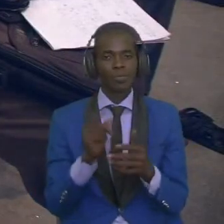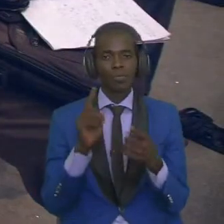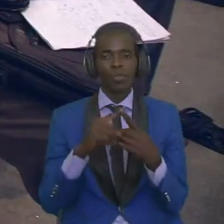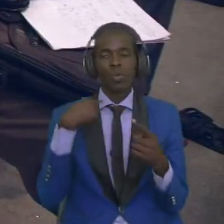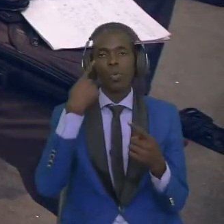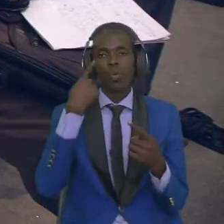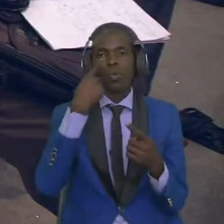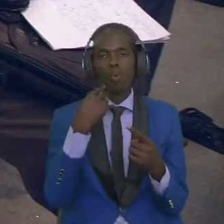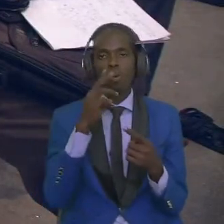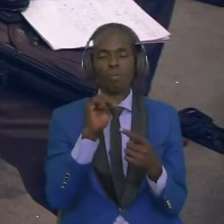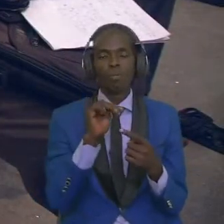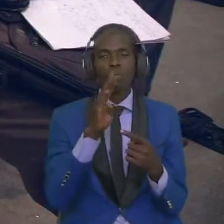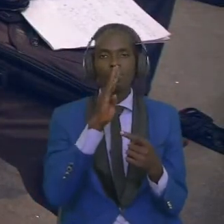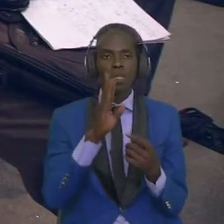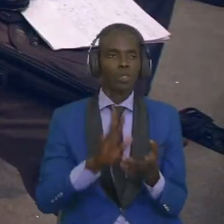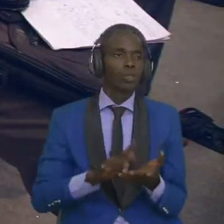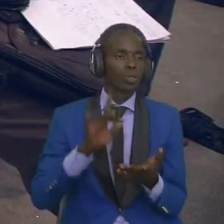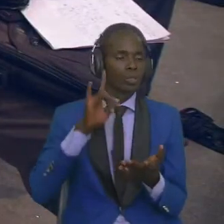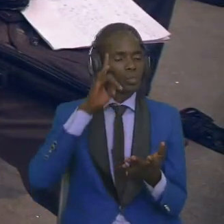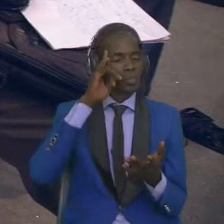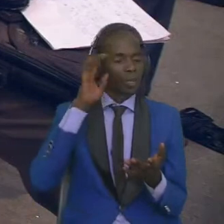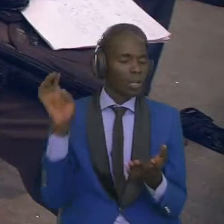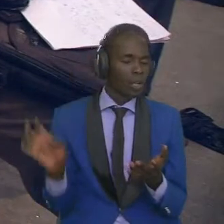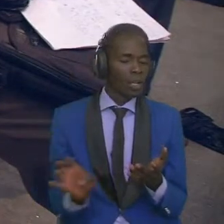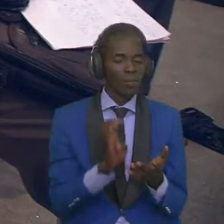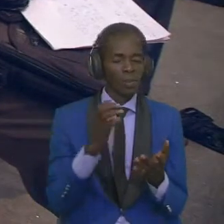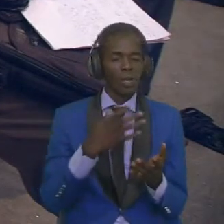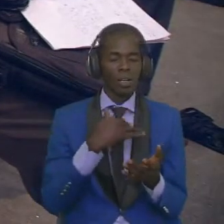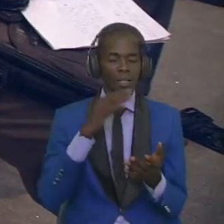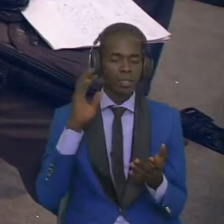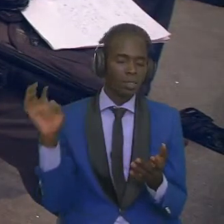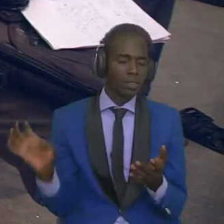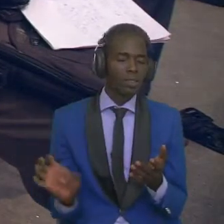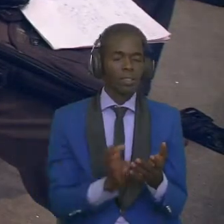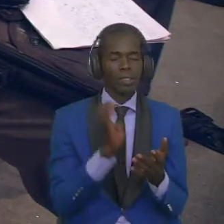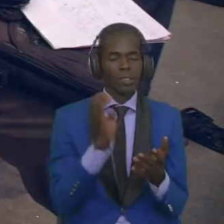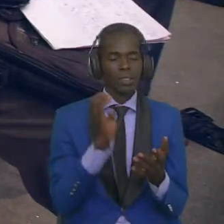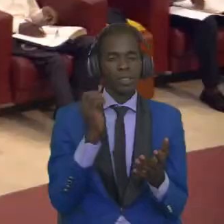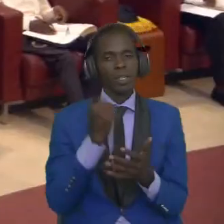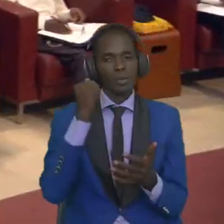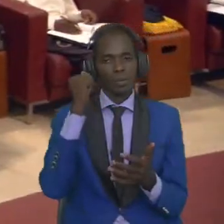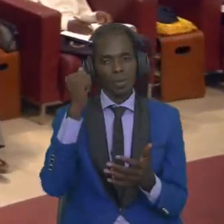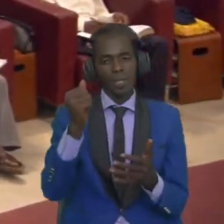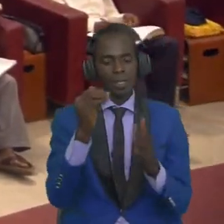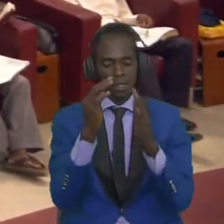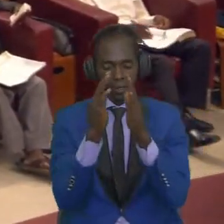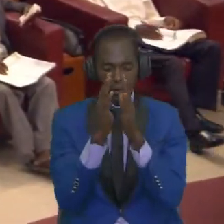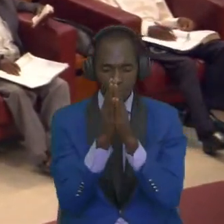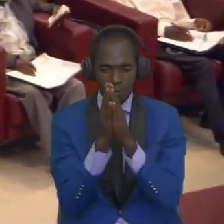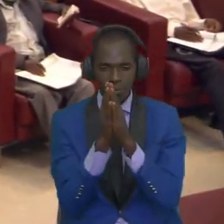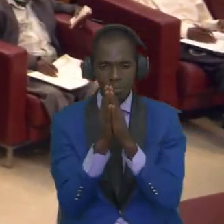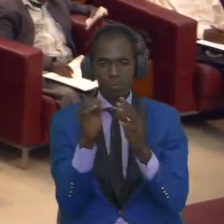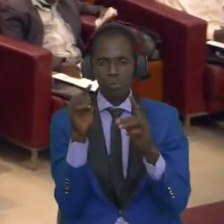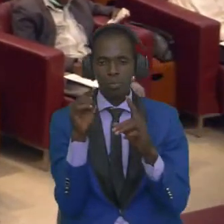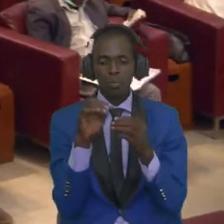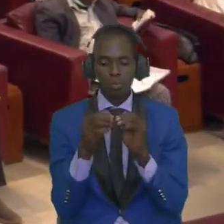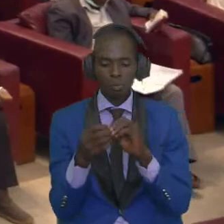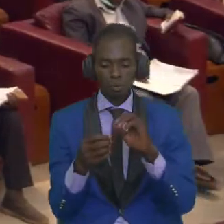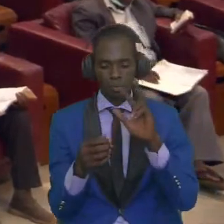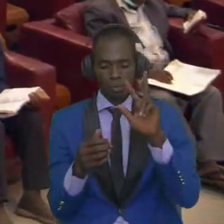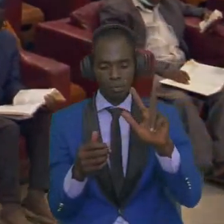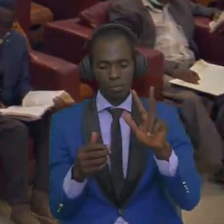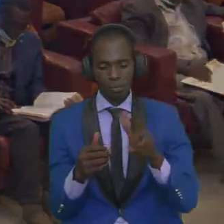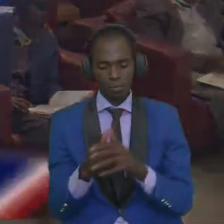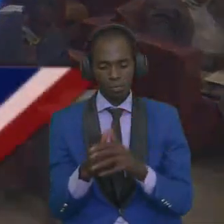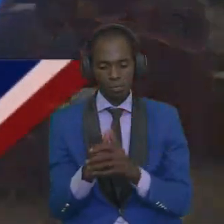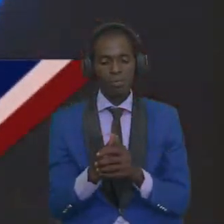whom be glory forever and ever. Amen. Point number 3